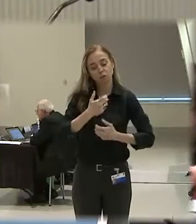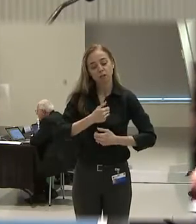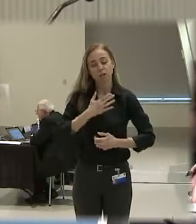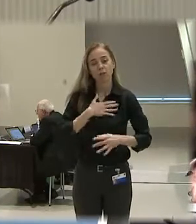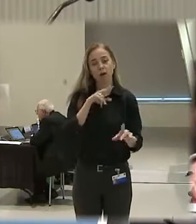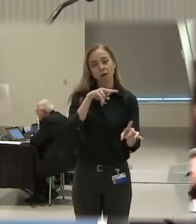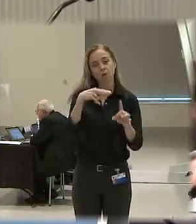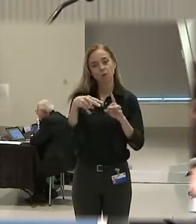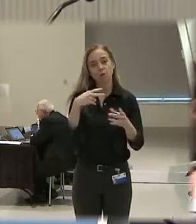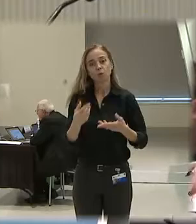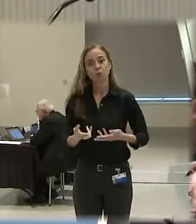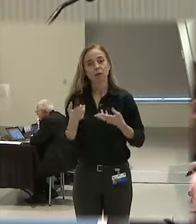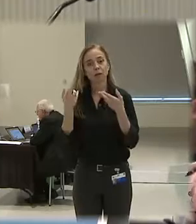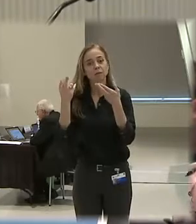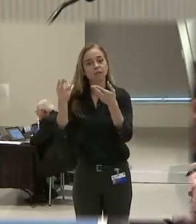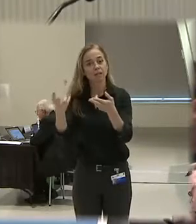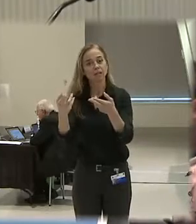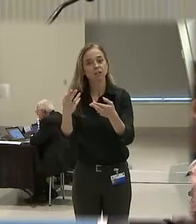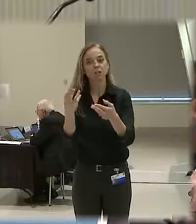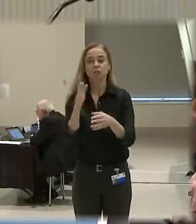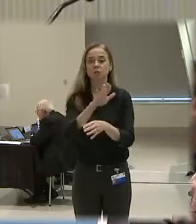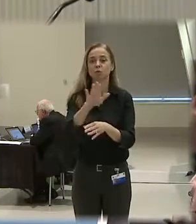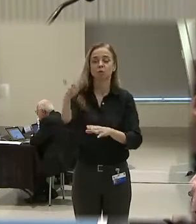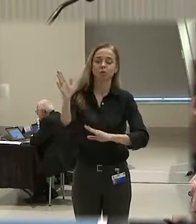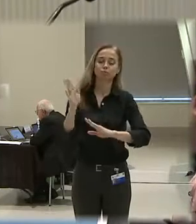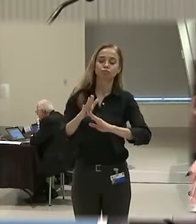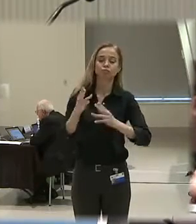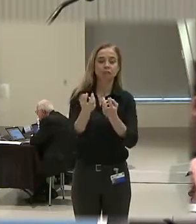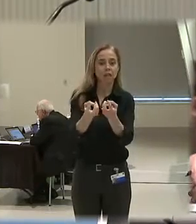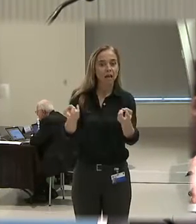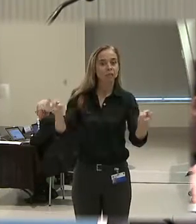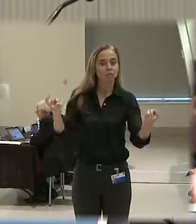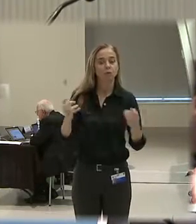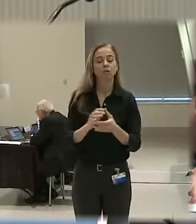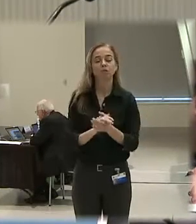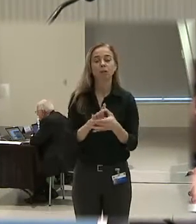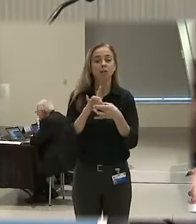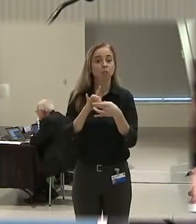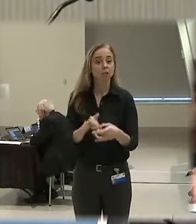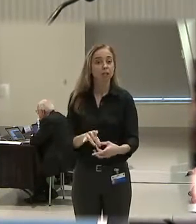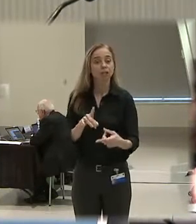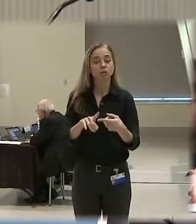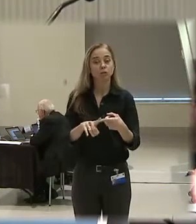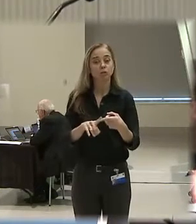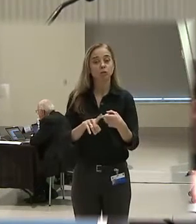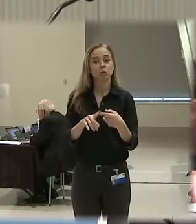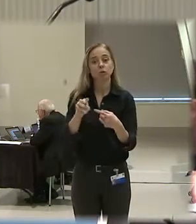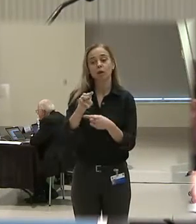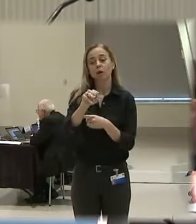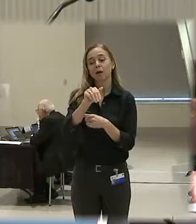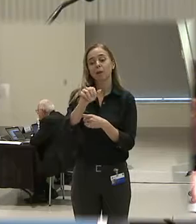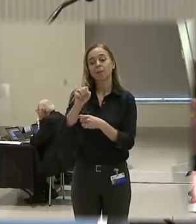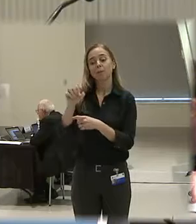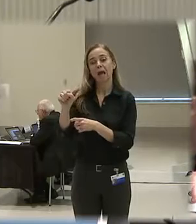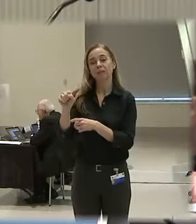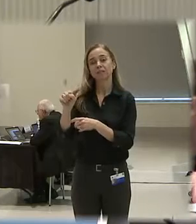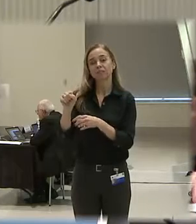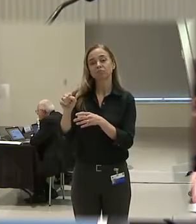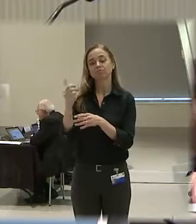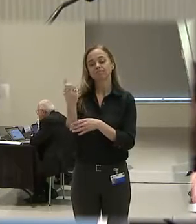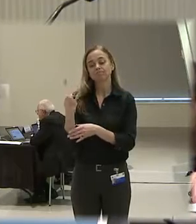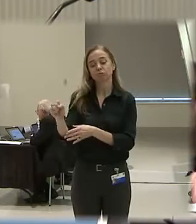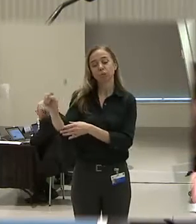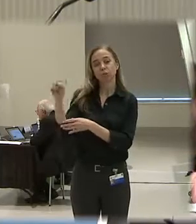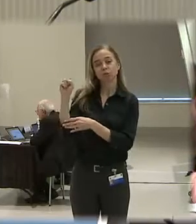and recommendations with this esteemed task force, also as it relates to mass demonstrations. I think